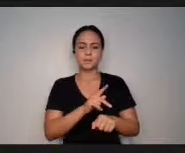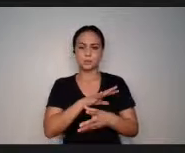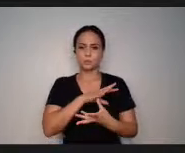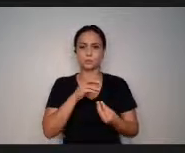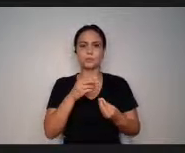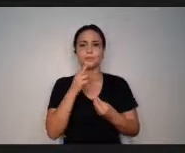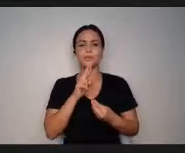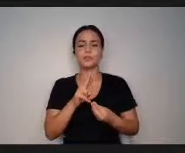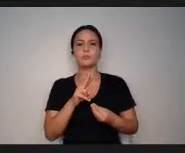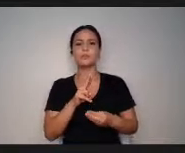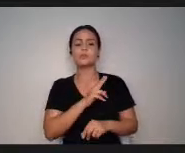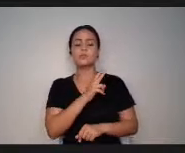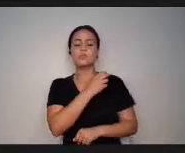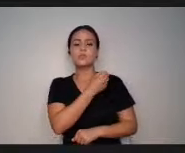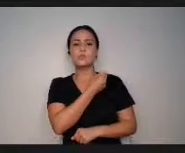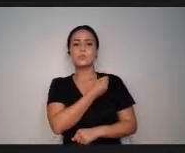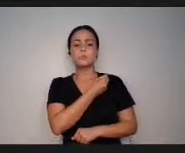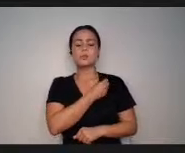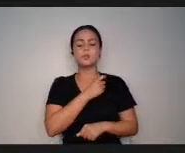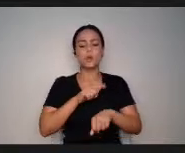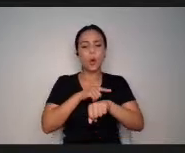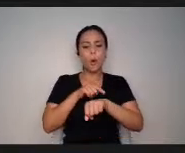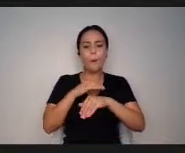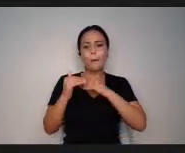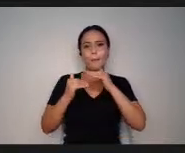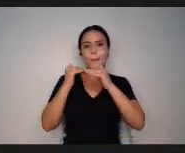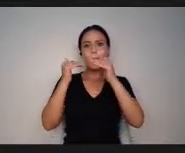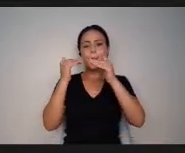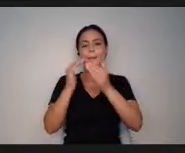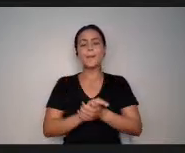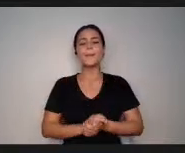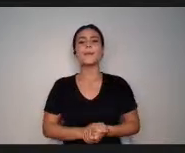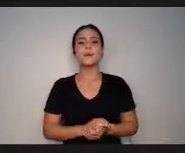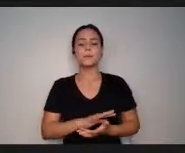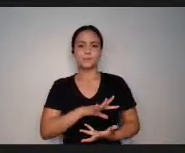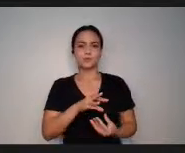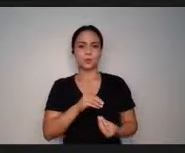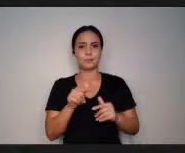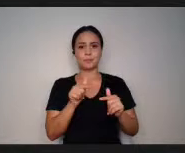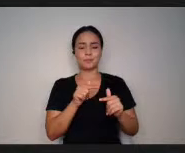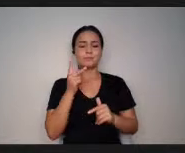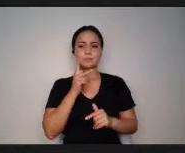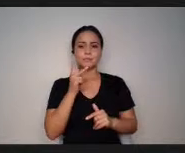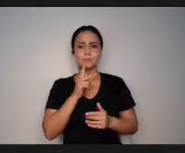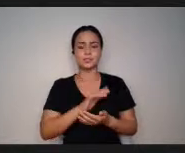has showed that long work hours are a major contributor to stroke.